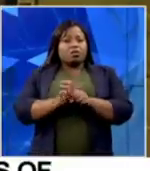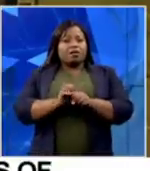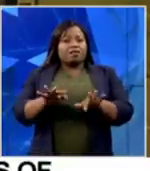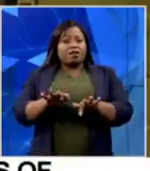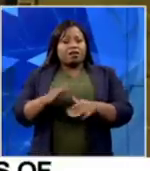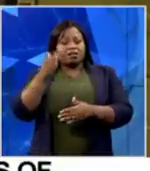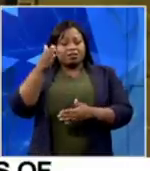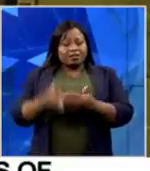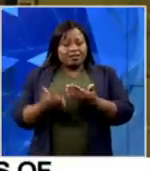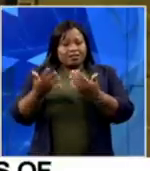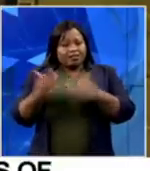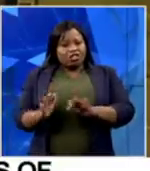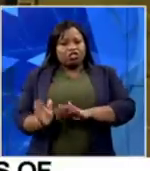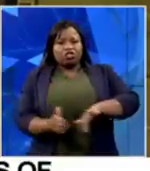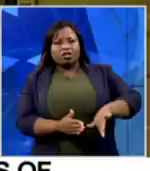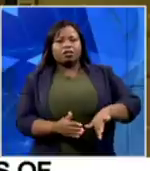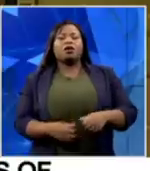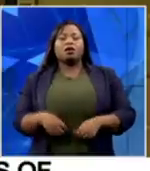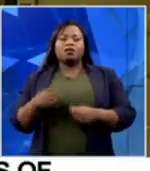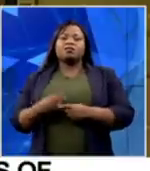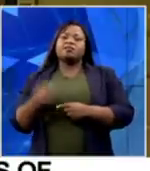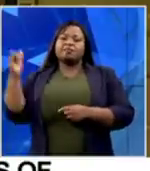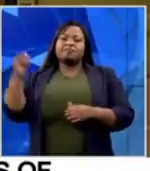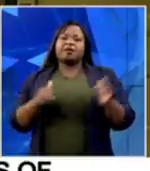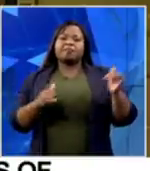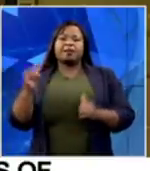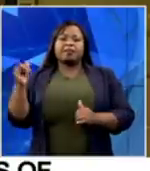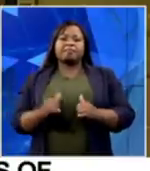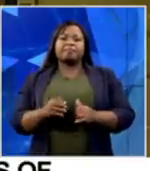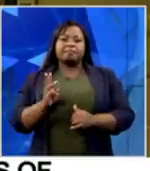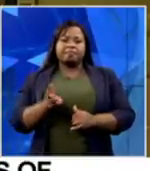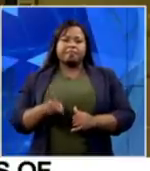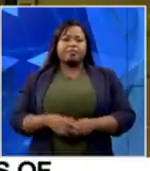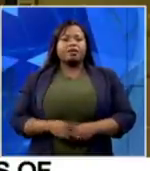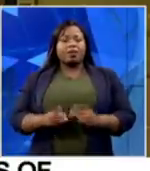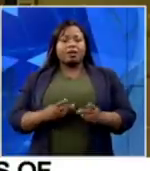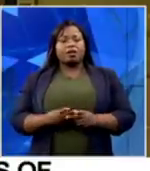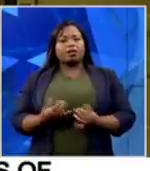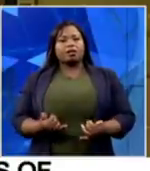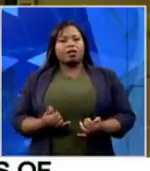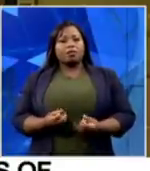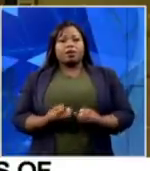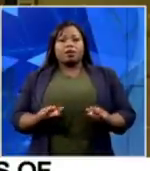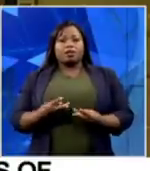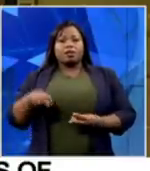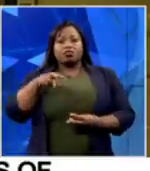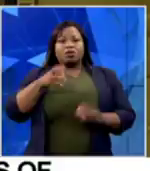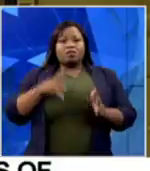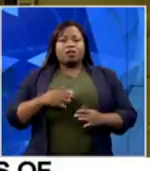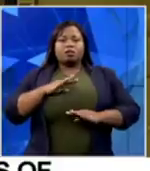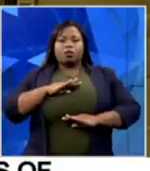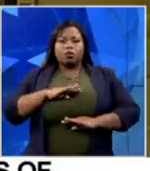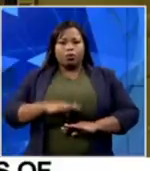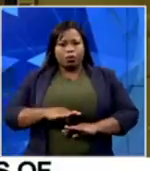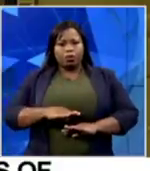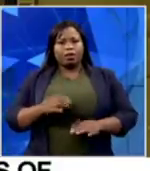still be coming back to Cape Town, coming back to South Africa. But a huge operation, and obviously a lot of relief for a lot of travellers from the UK and all